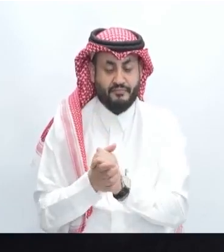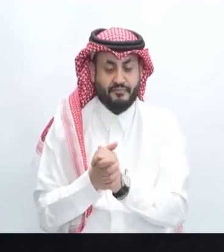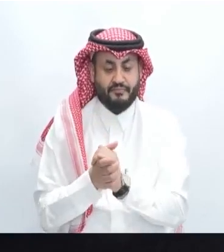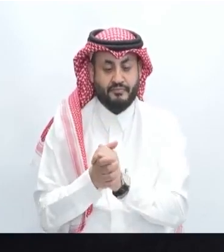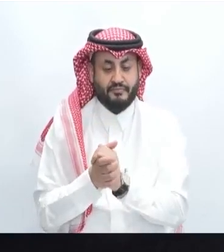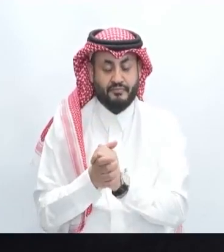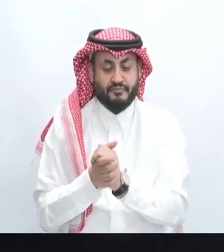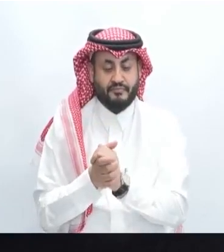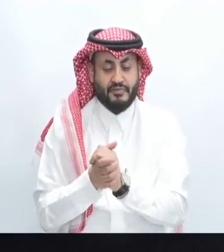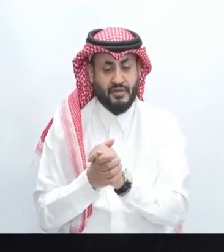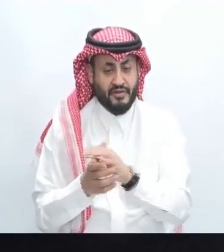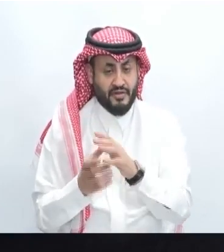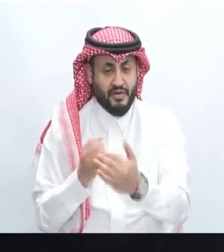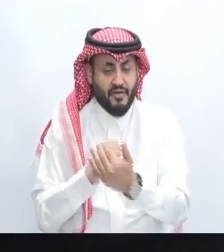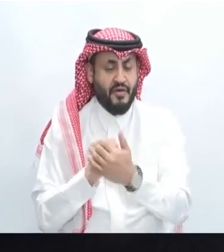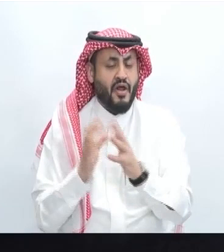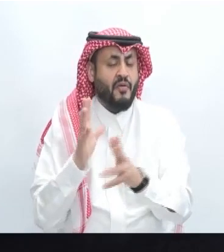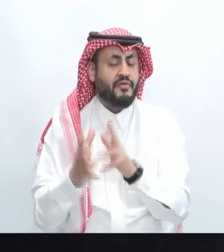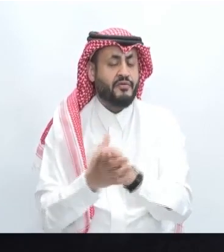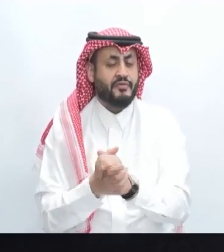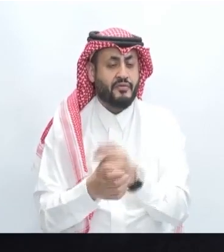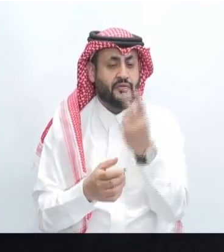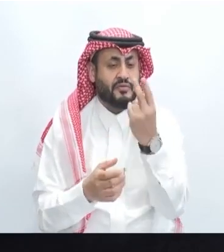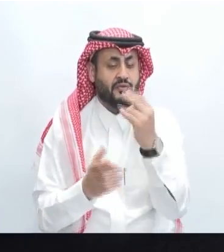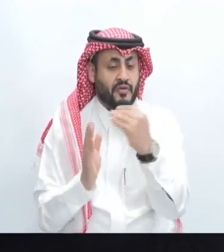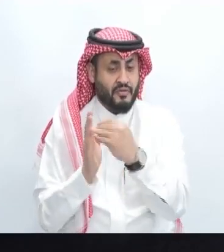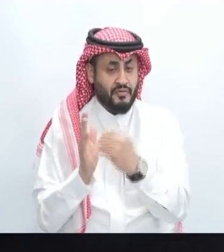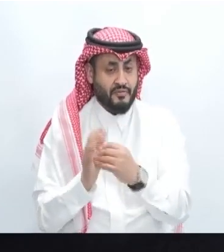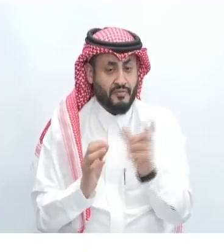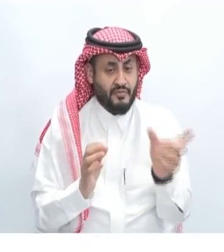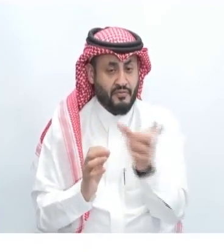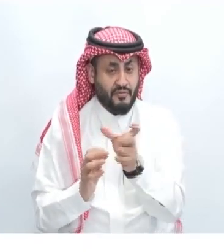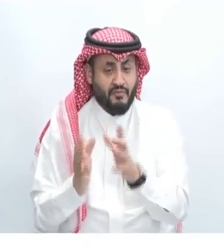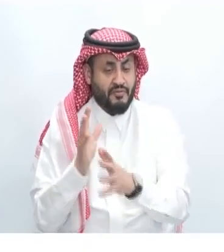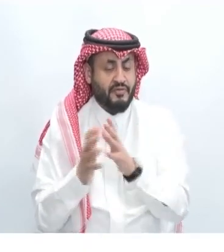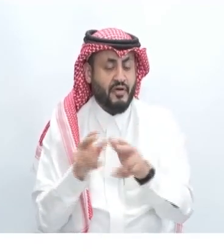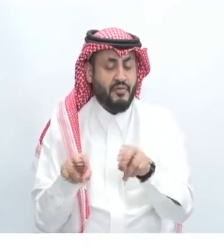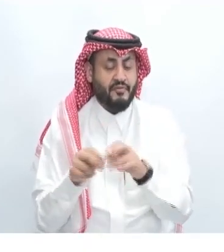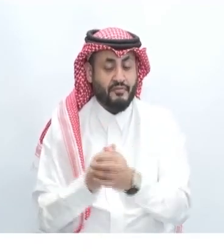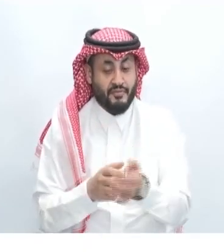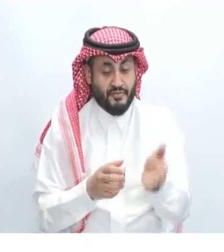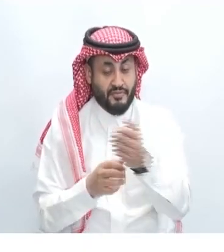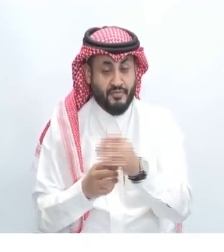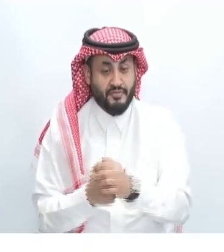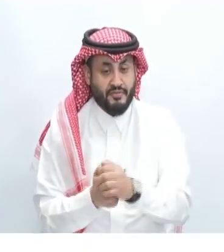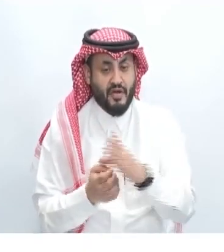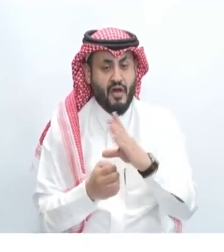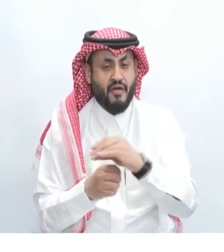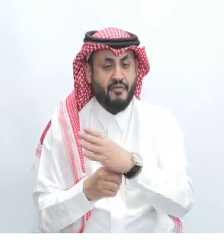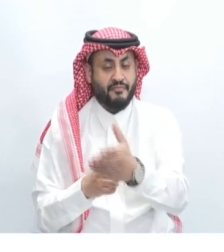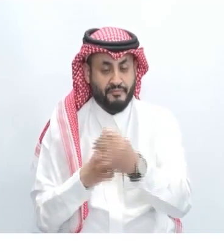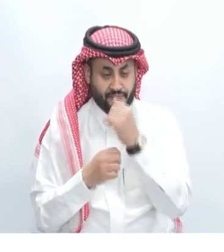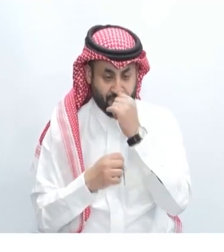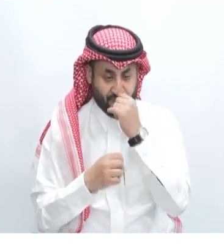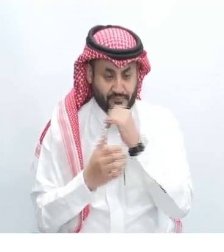we learn how to describe each animal by using two phrases. Also, with crocodiles, we